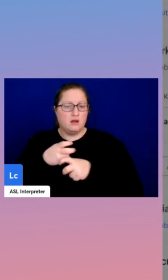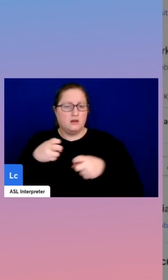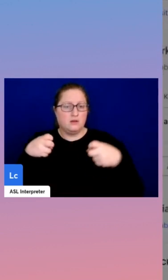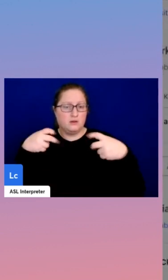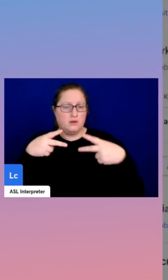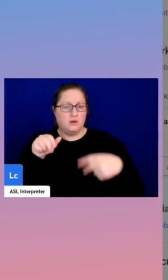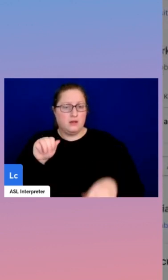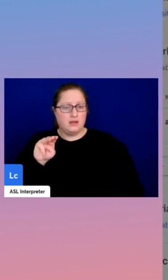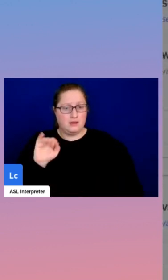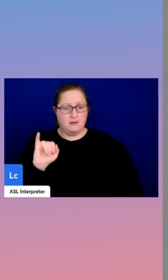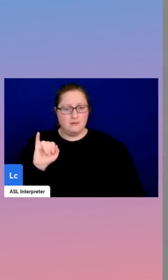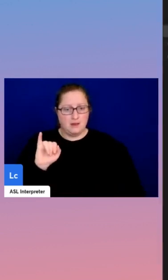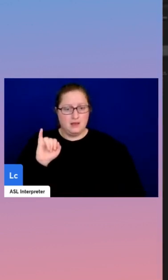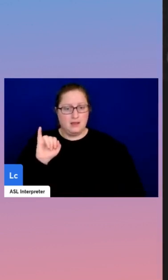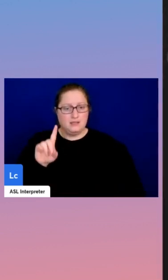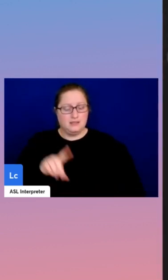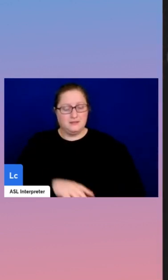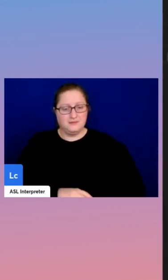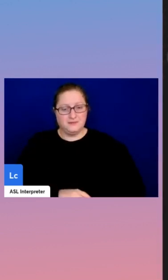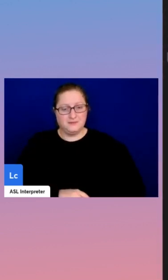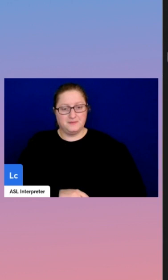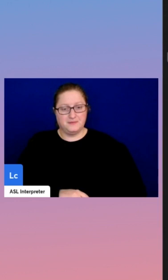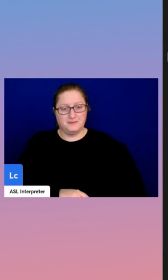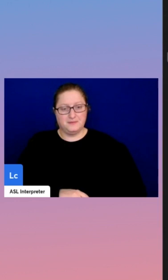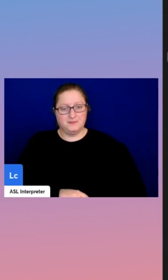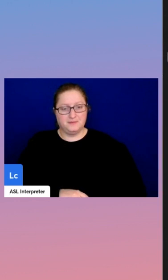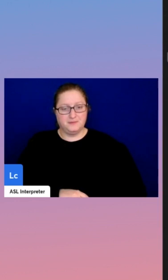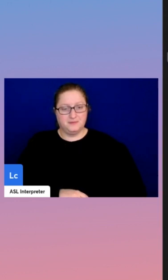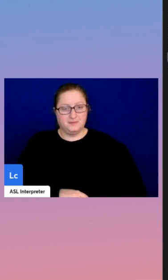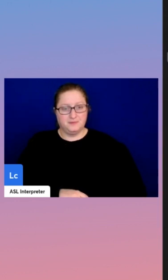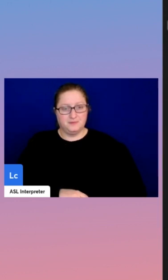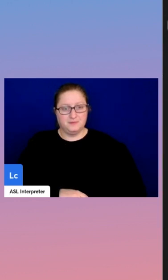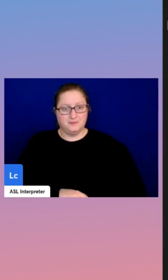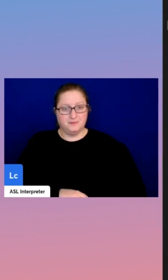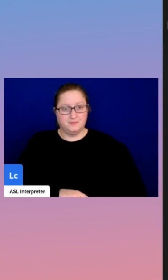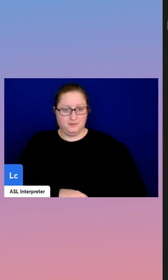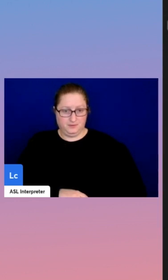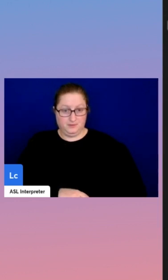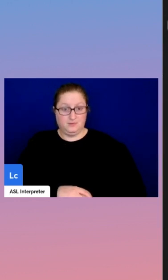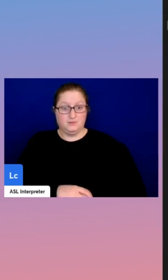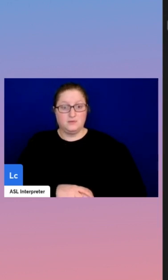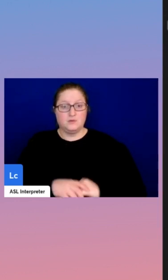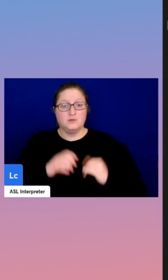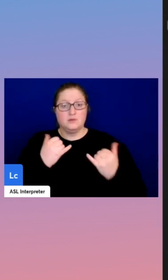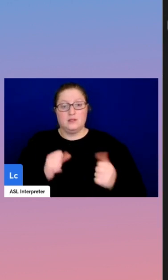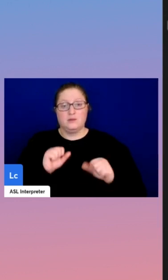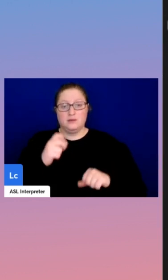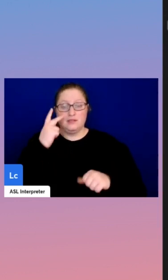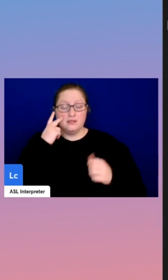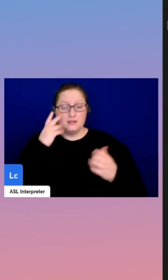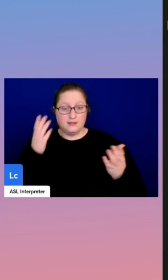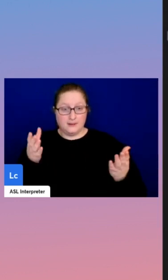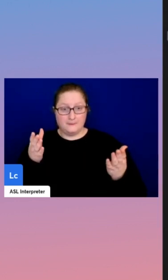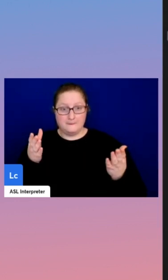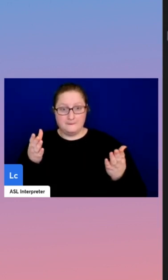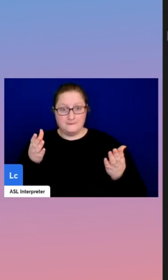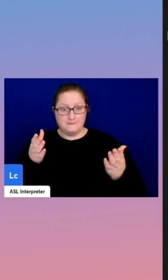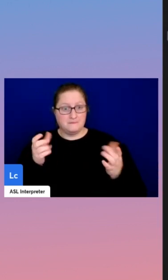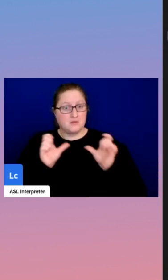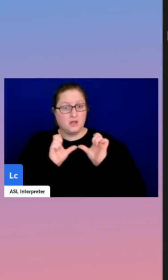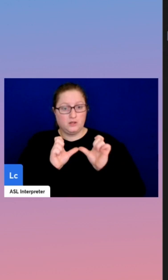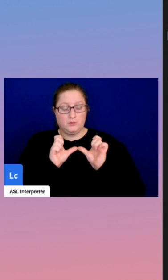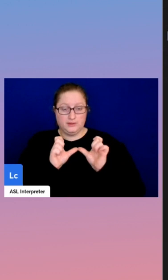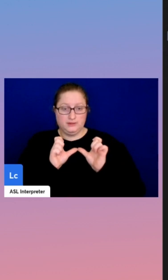AMI ID. Let's start the run, and you can see here my run is ongoing.